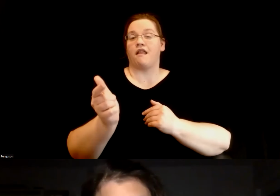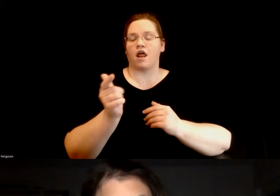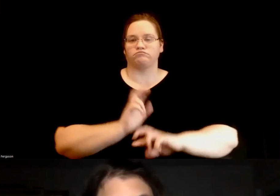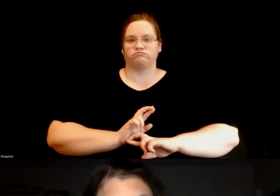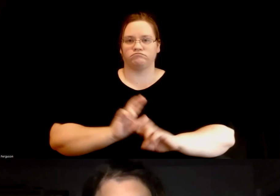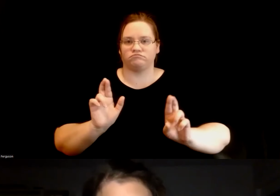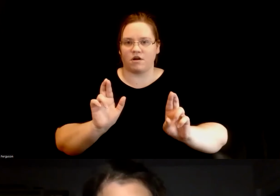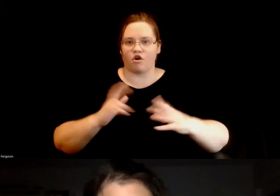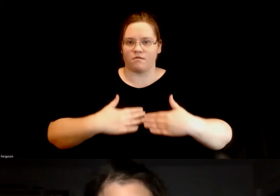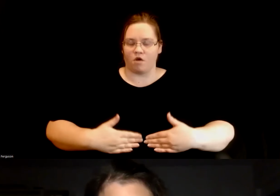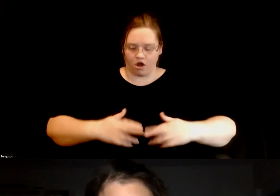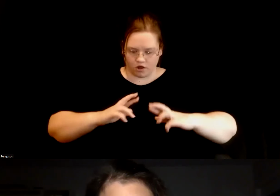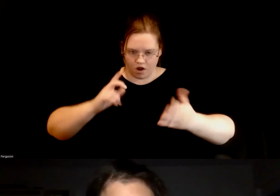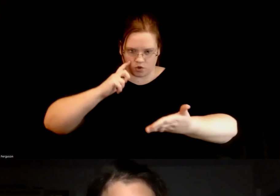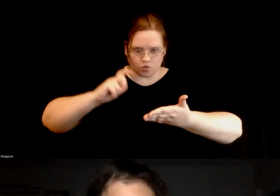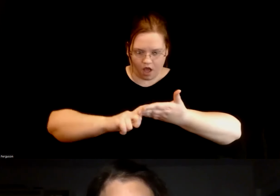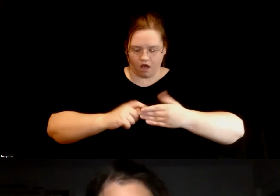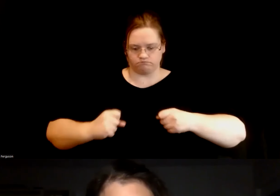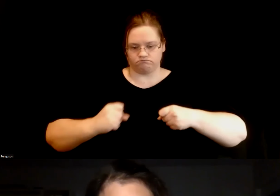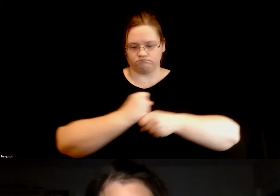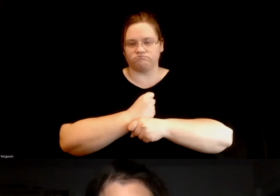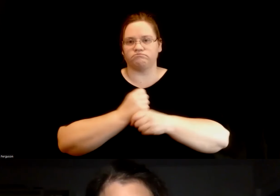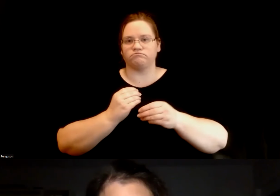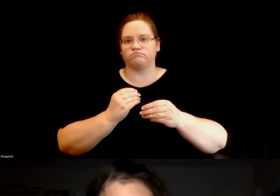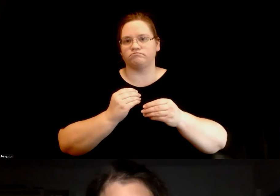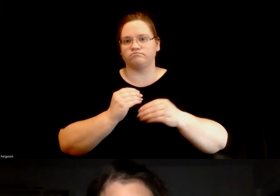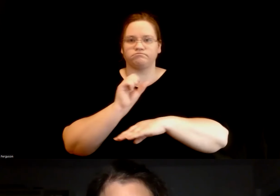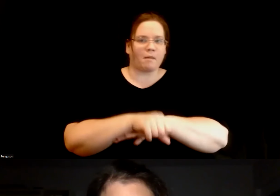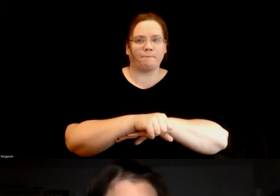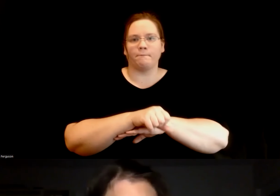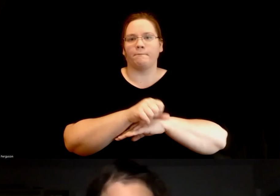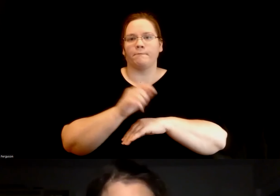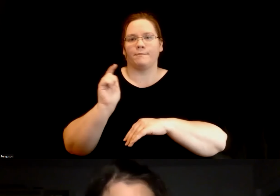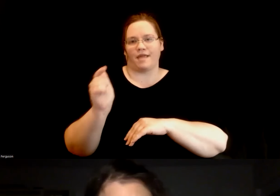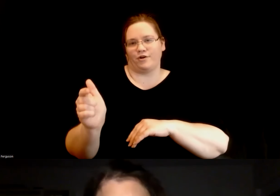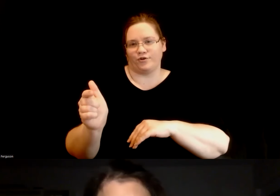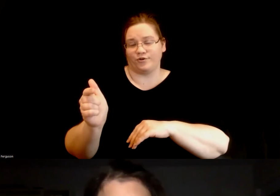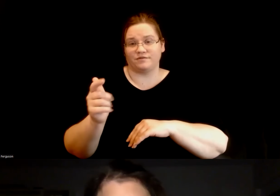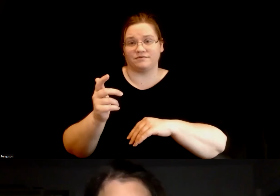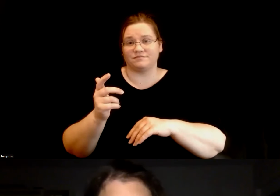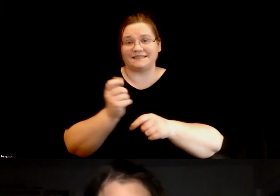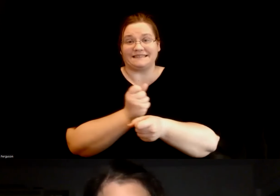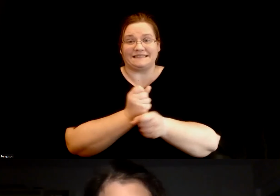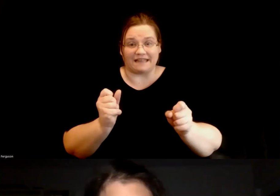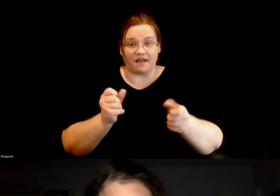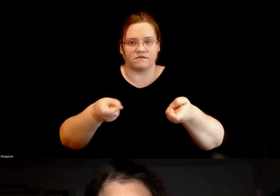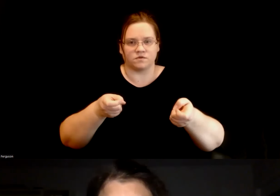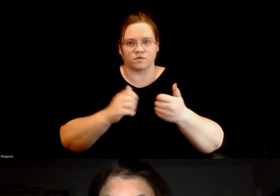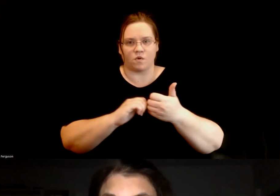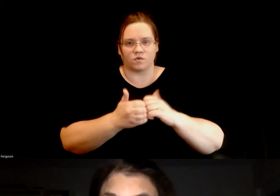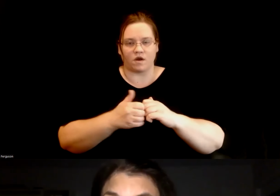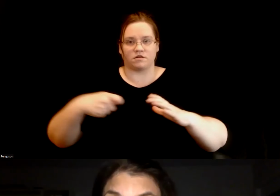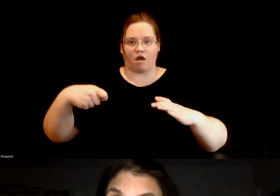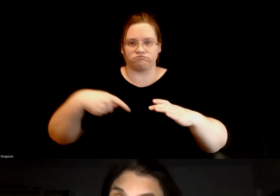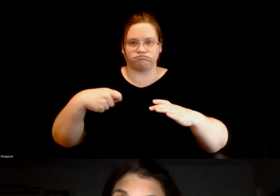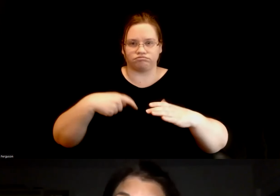how I think about that as well, is that it's just a safe and controlled way to give information about this